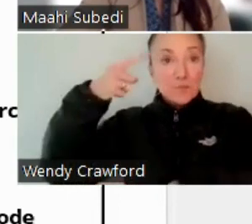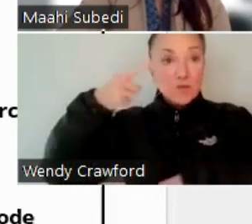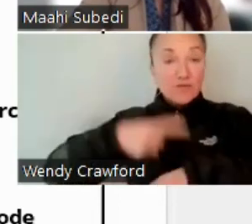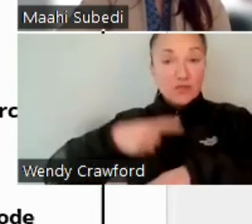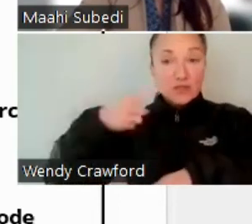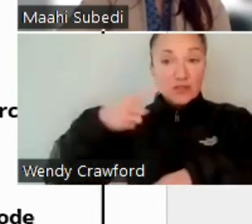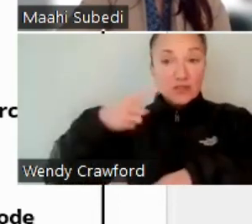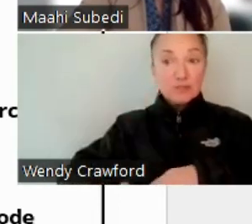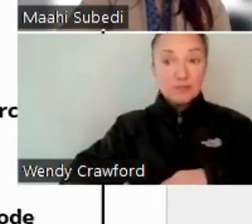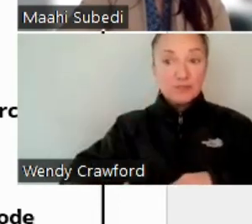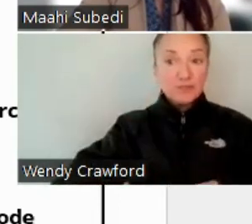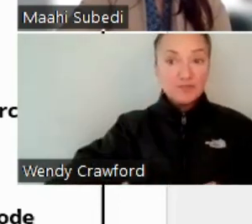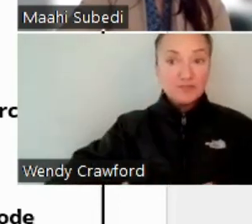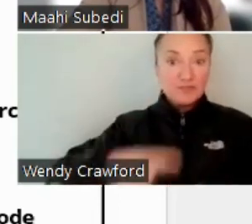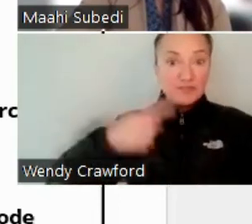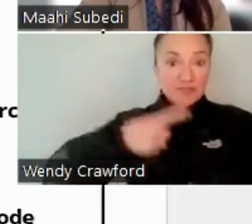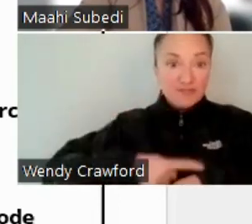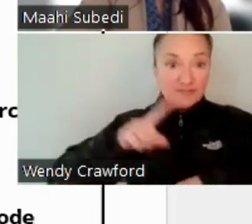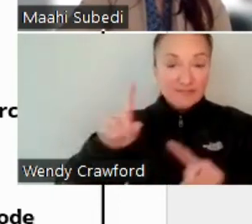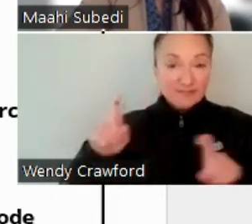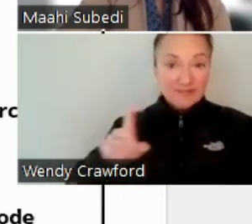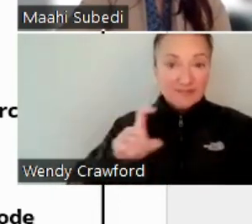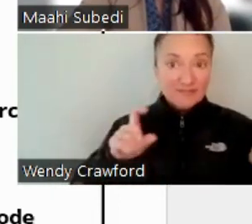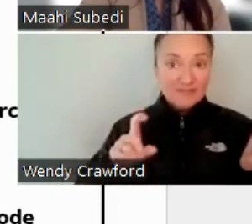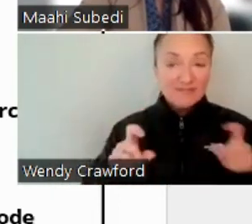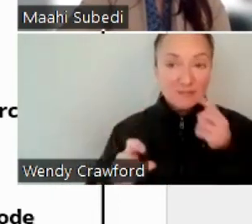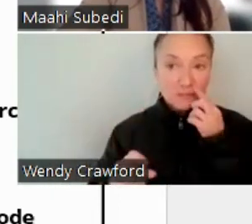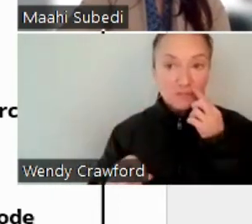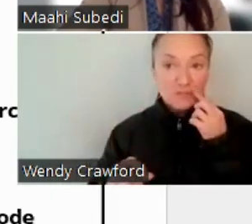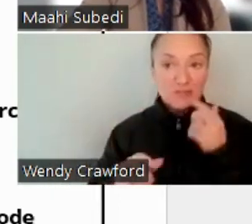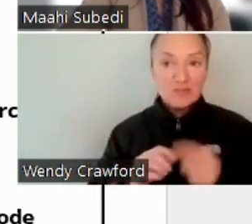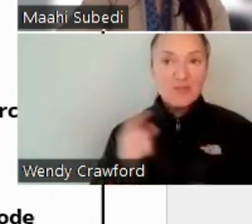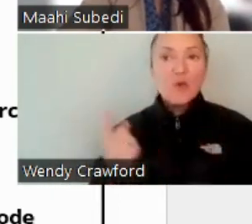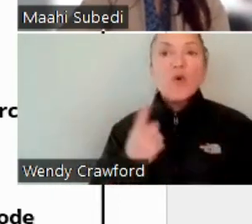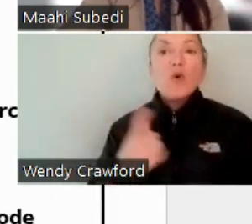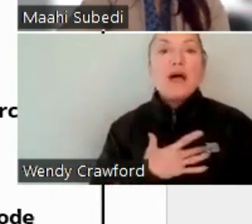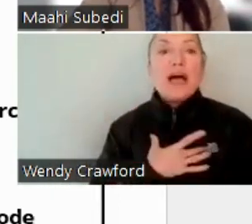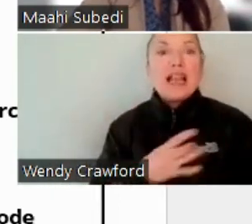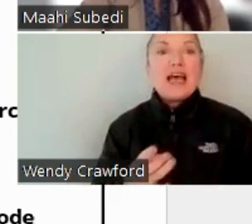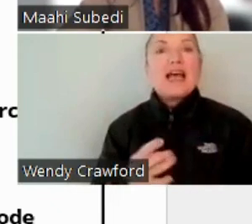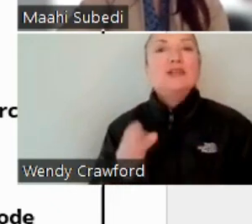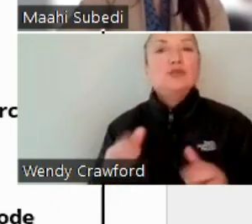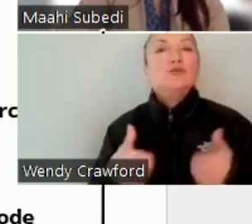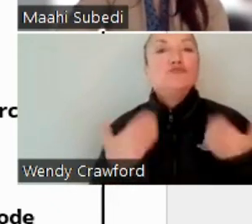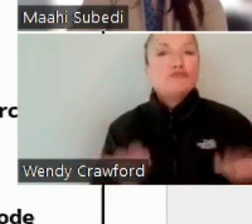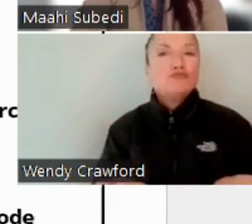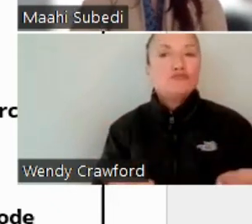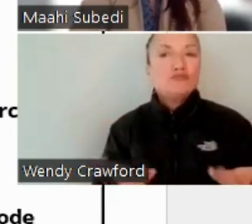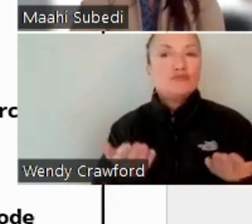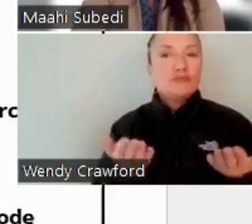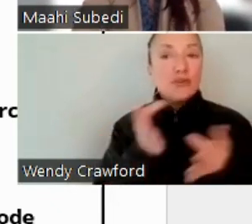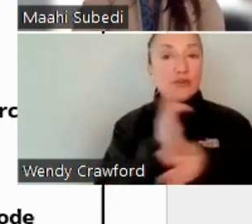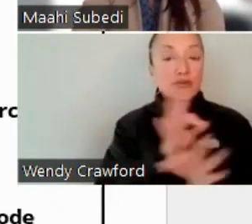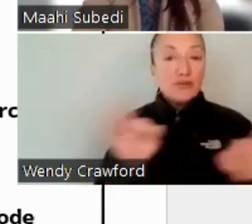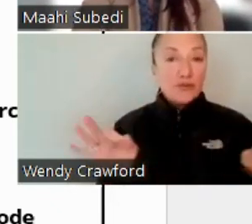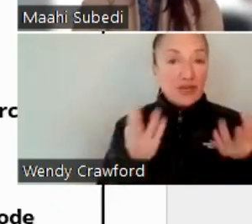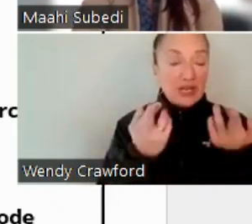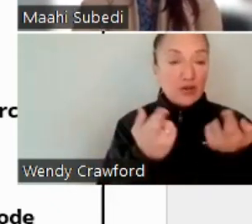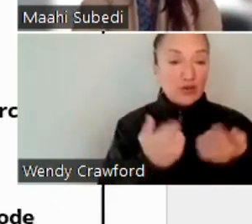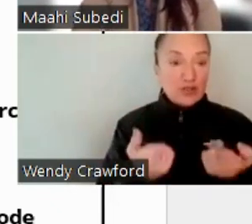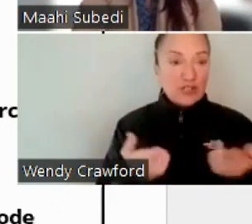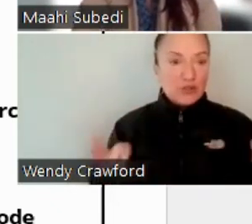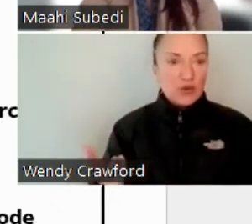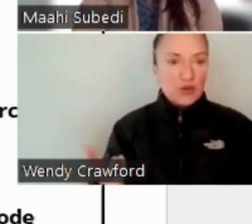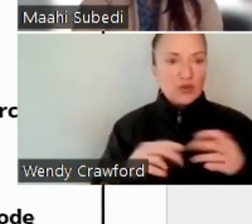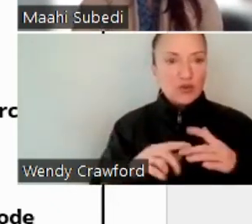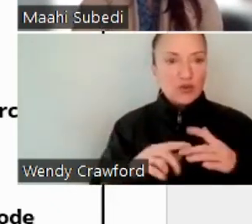first time at our session. So great, we have some new folks always, and we always like to give out free resources at the start and end